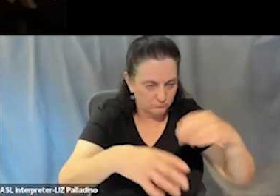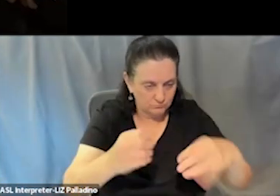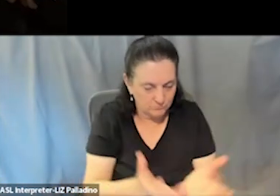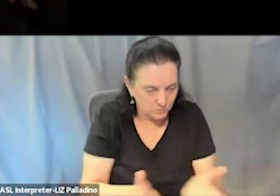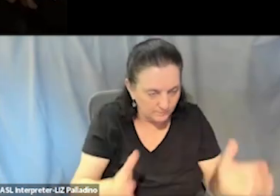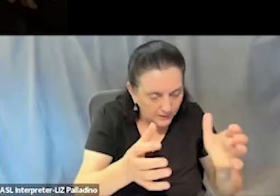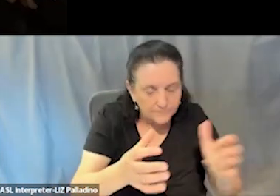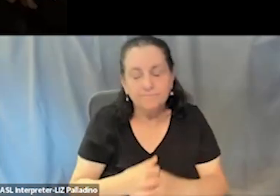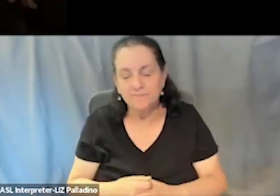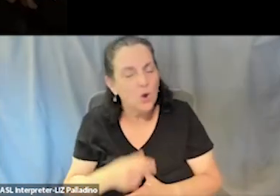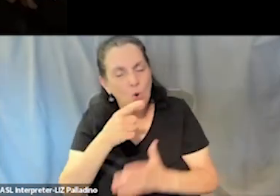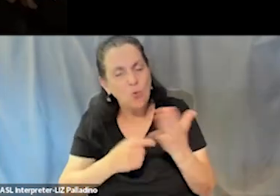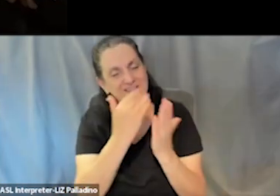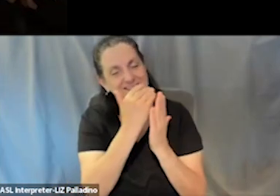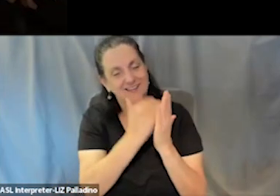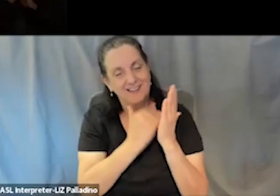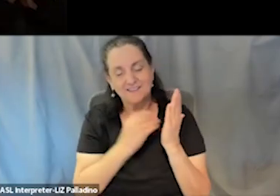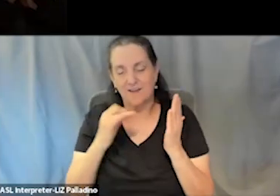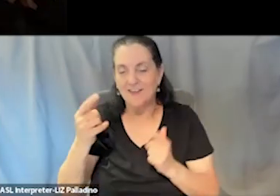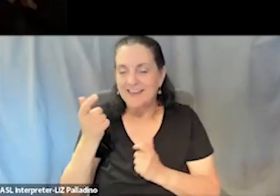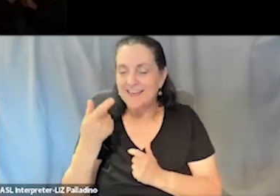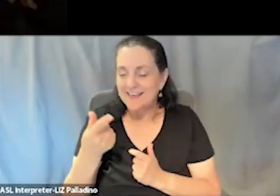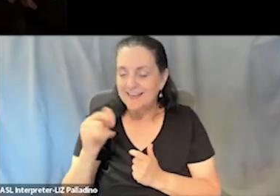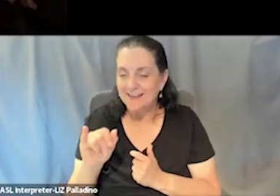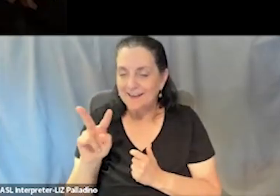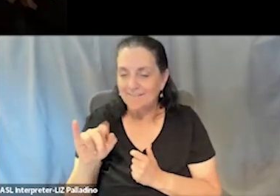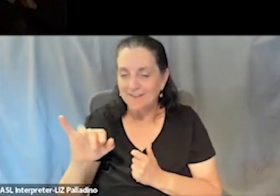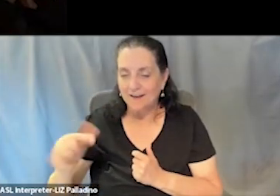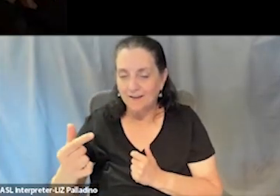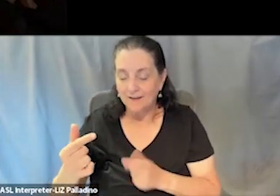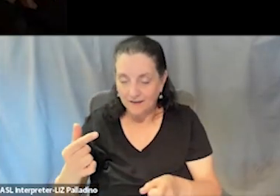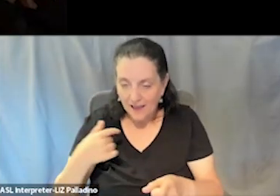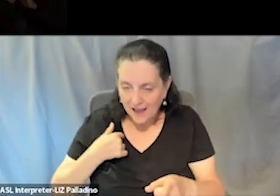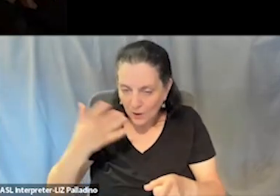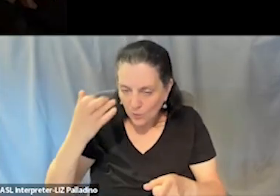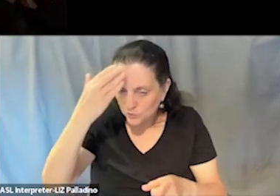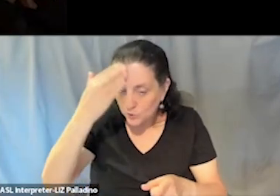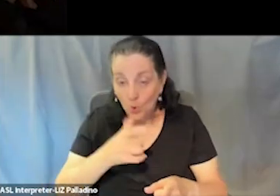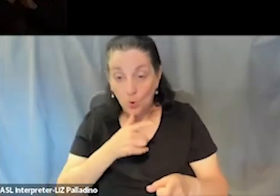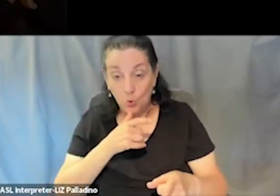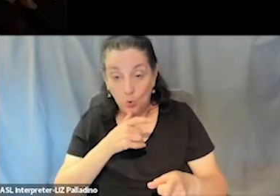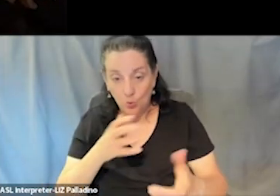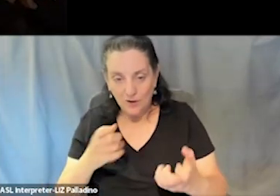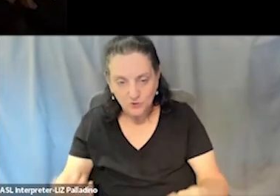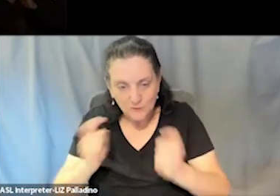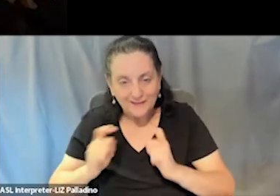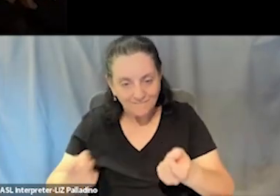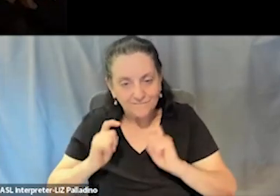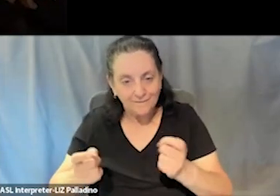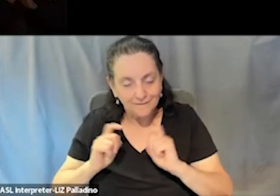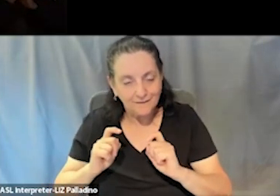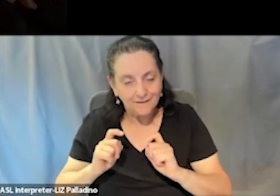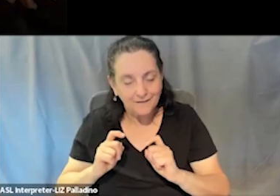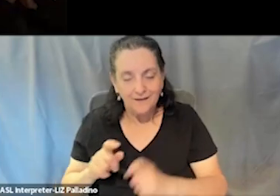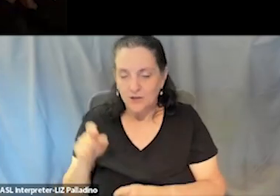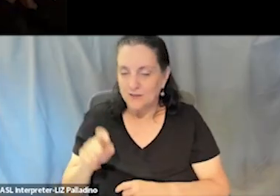list from a year-end appeal, I want to Google all those people. I want to know who they are. And I think that's a step that people often miss.